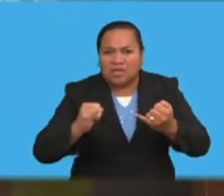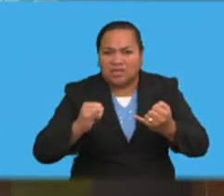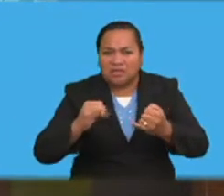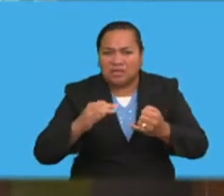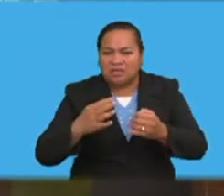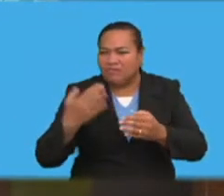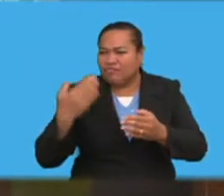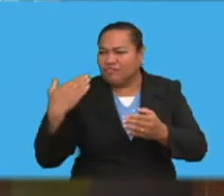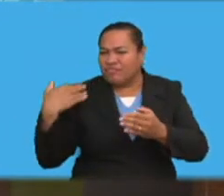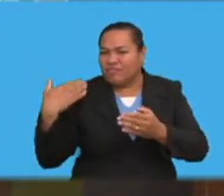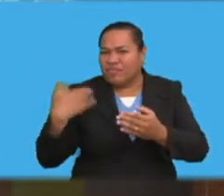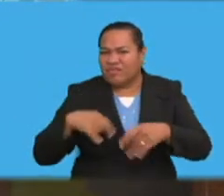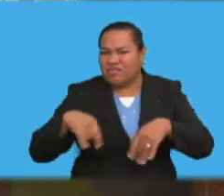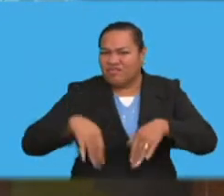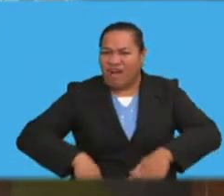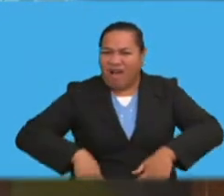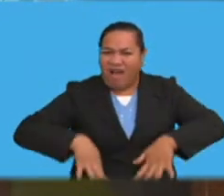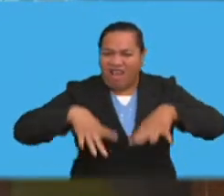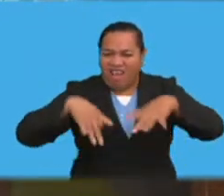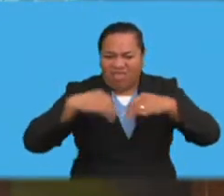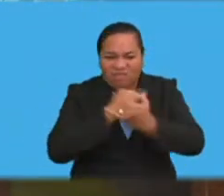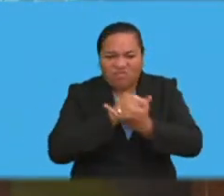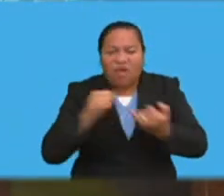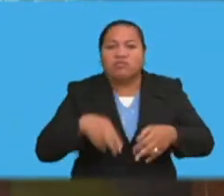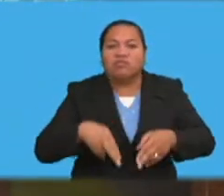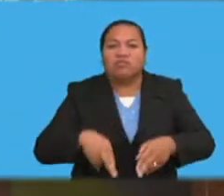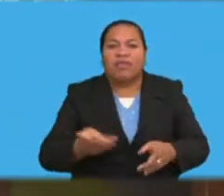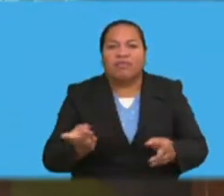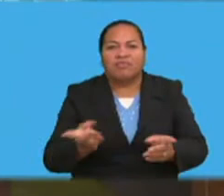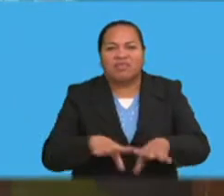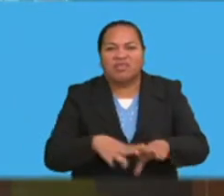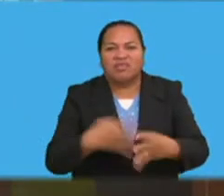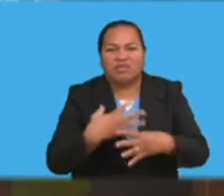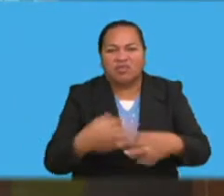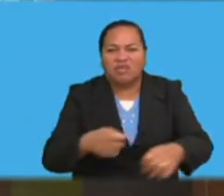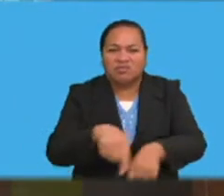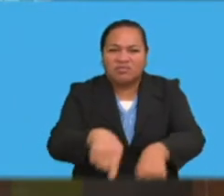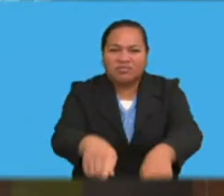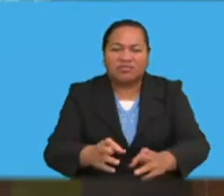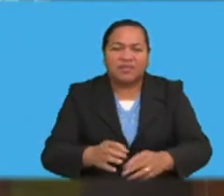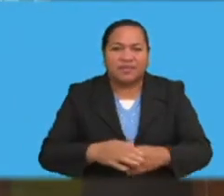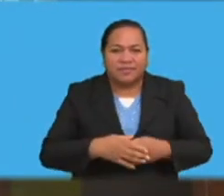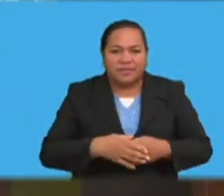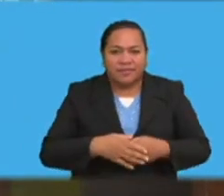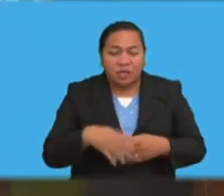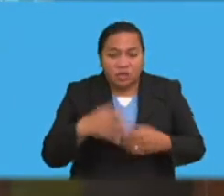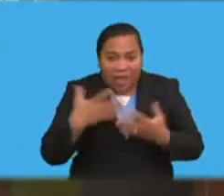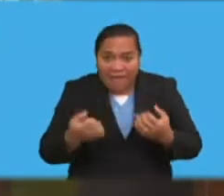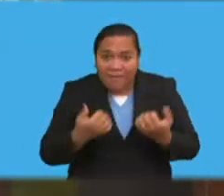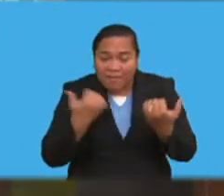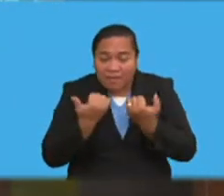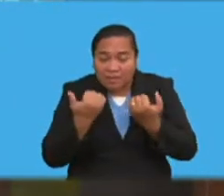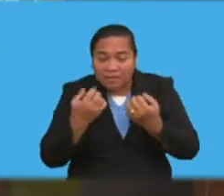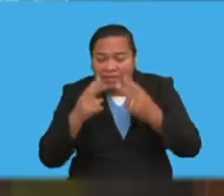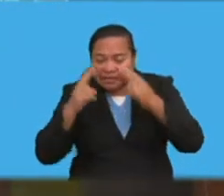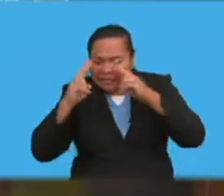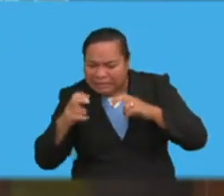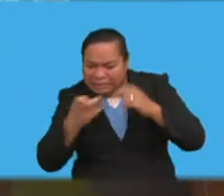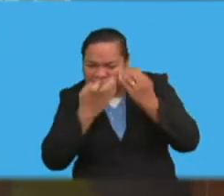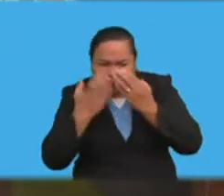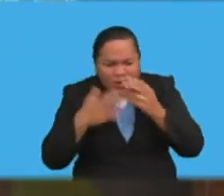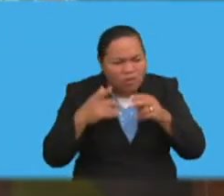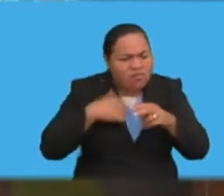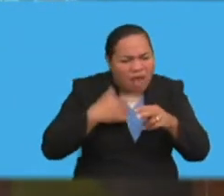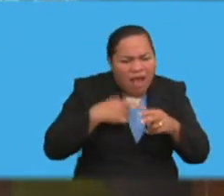these floods appear to be frequent. Madam Speaker, there's a plethora of studies on the possible causes of this,